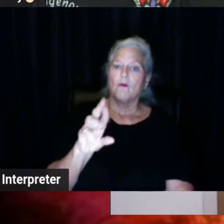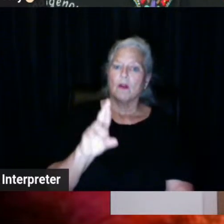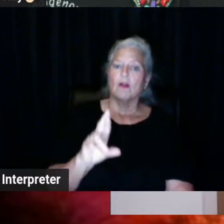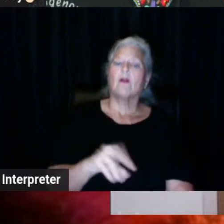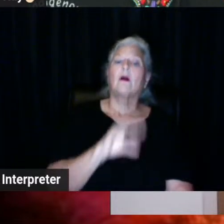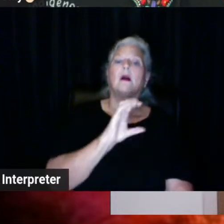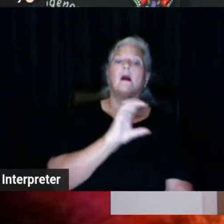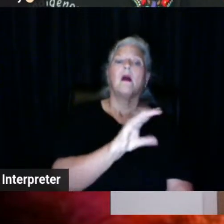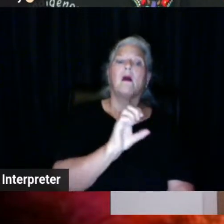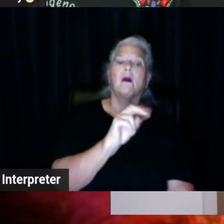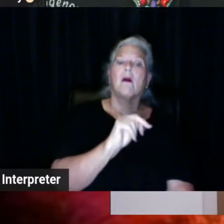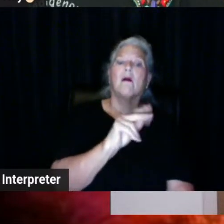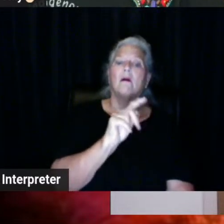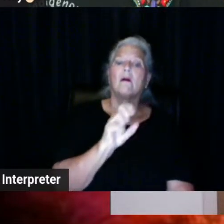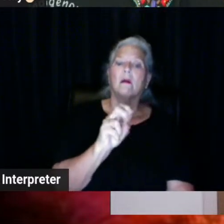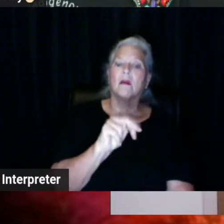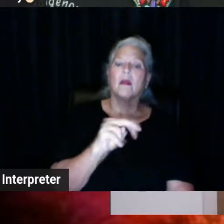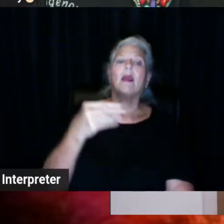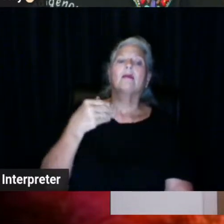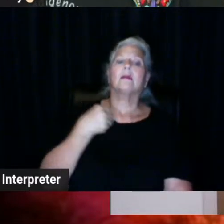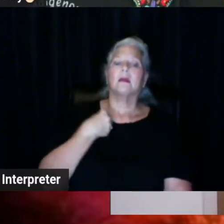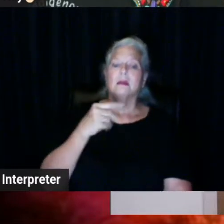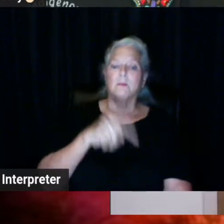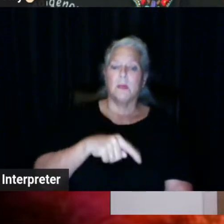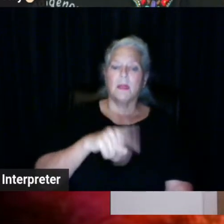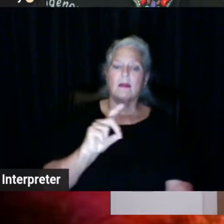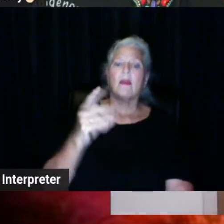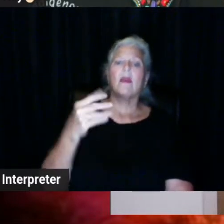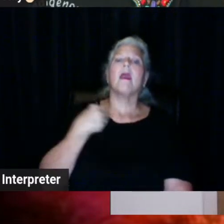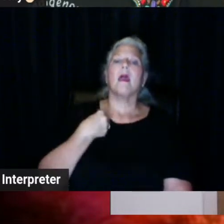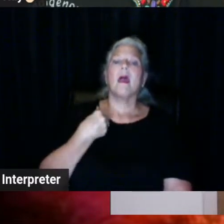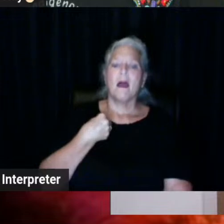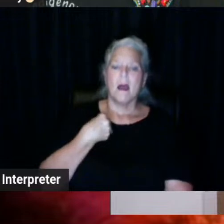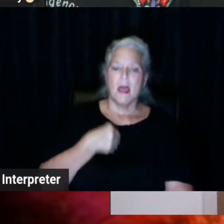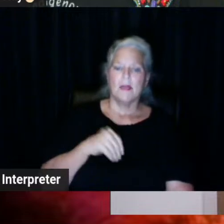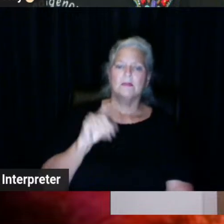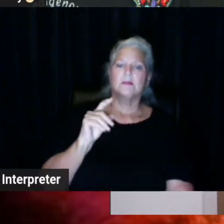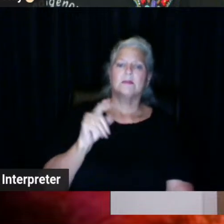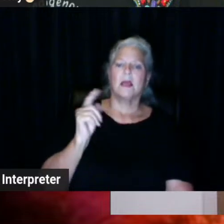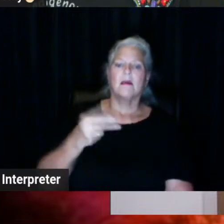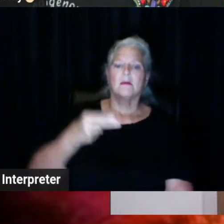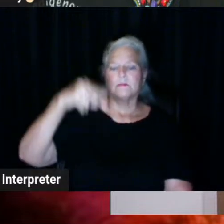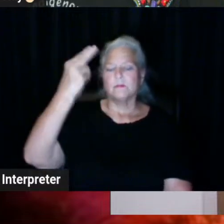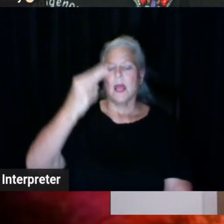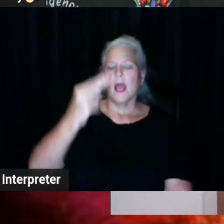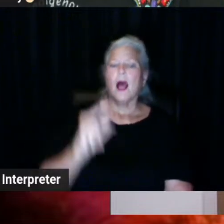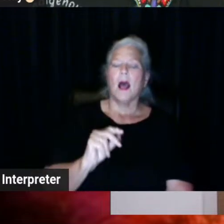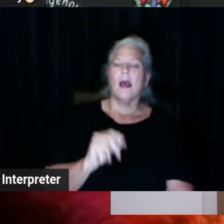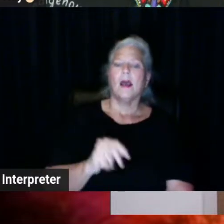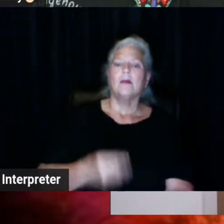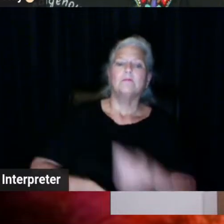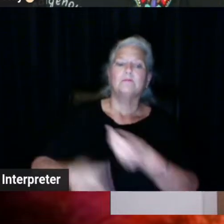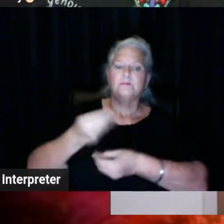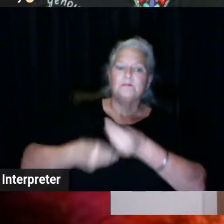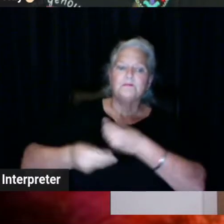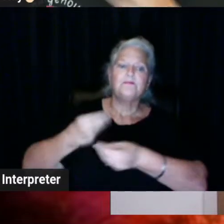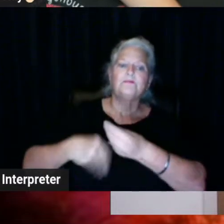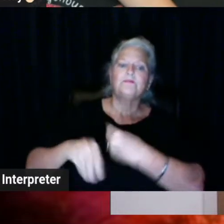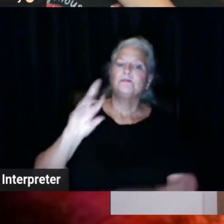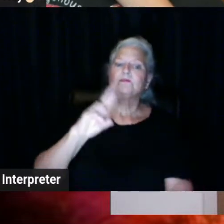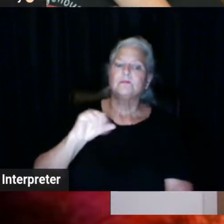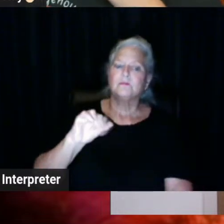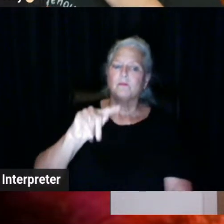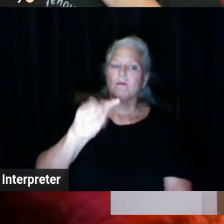the past 2 years. Oftentimes, it is your best employees who seek employment elsewhere, not the performance problem.